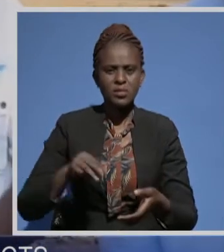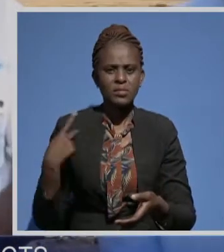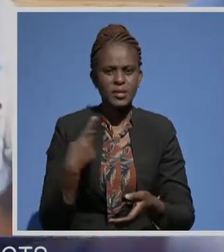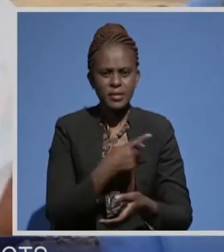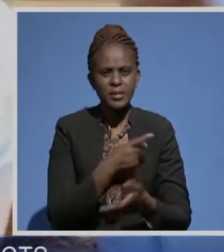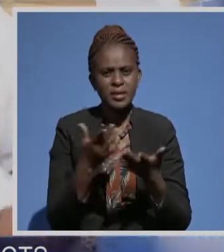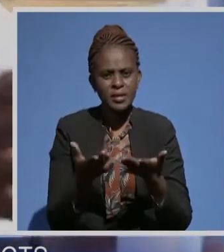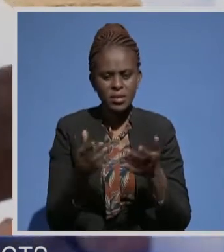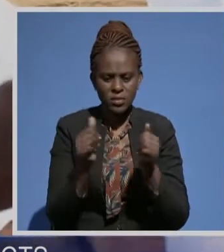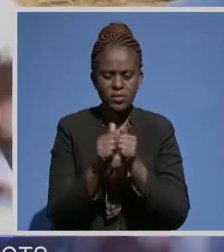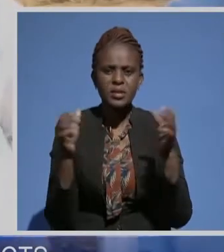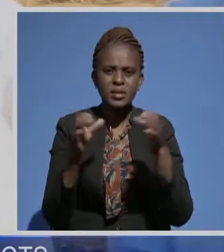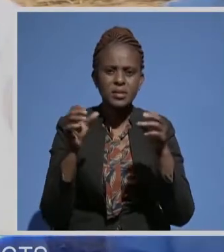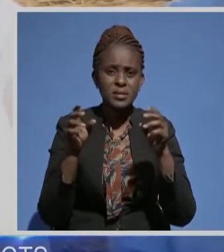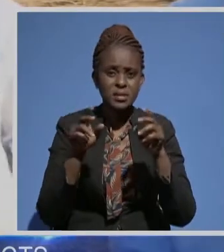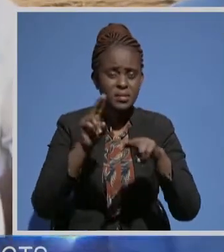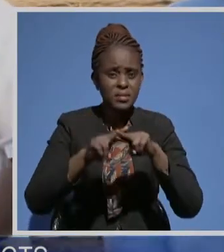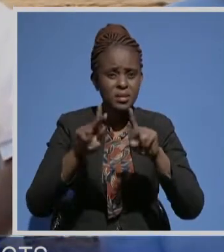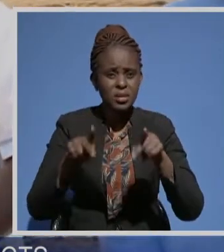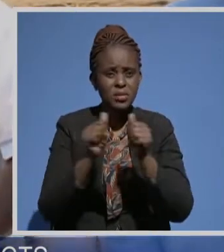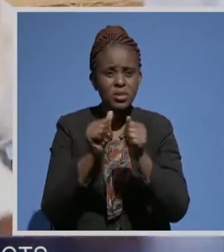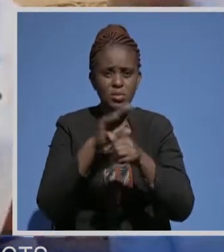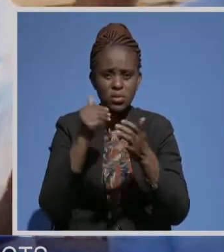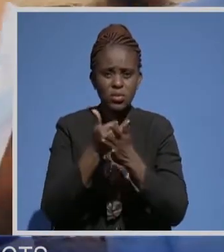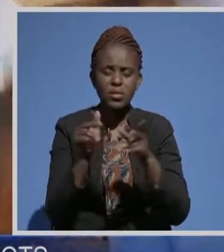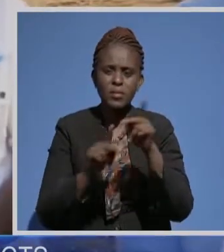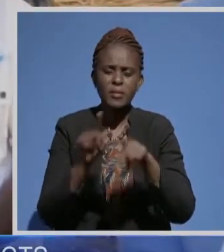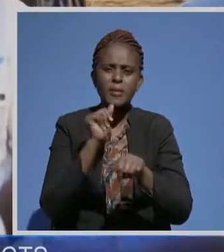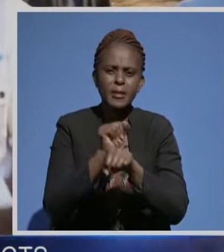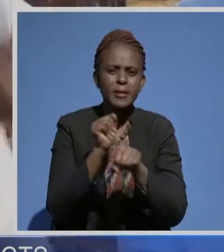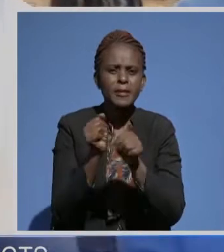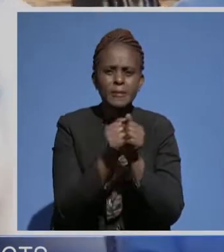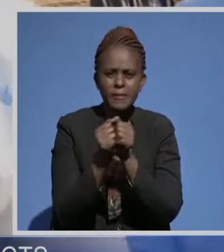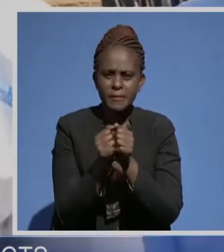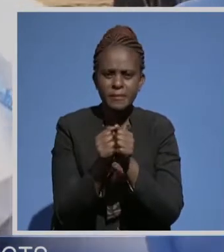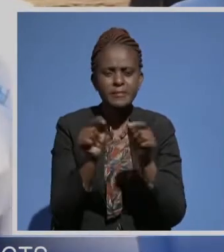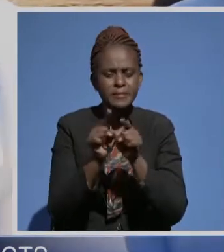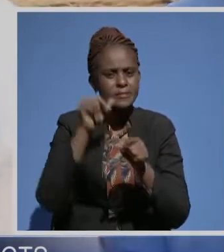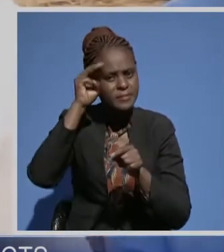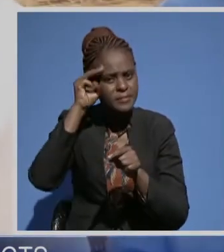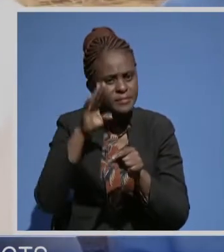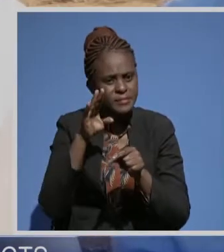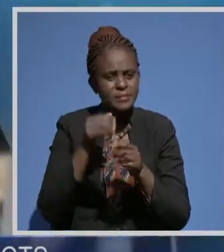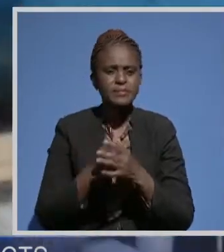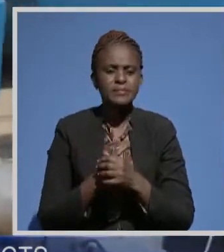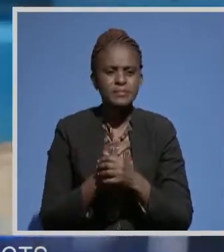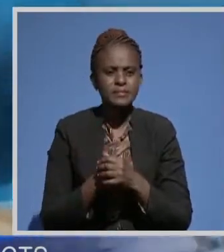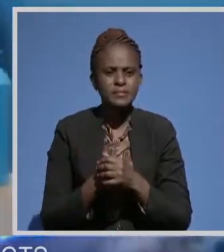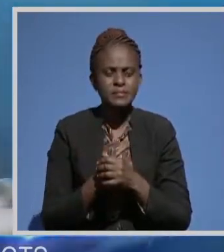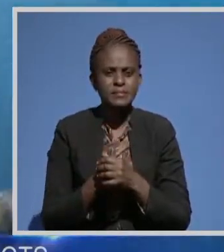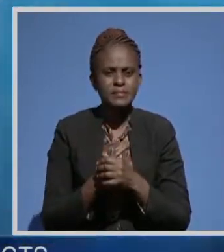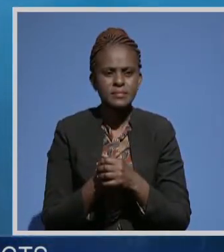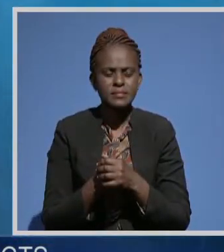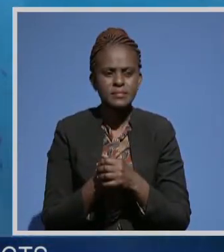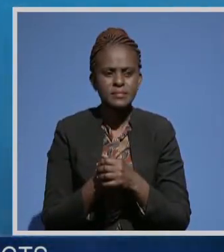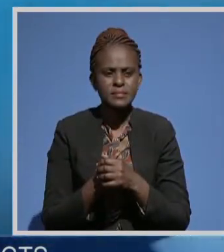council chairperson, now one to one situation, I'm Maka Yonsesa, right? Yonso Arat Pelagova minister, he are one of the priorities. Project